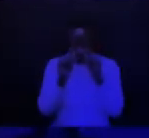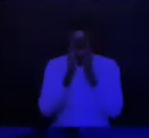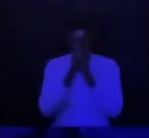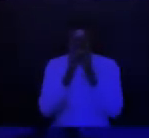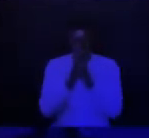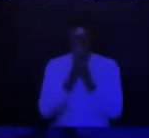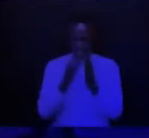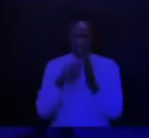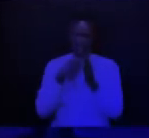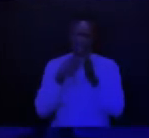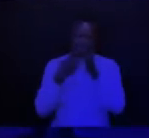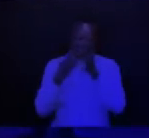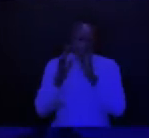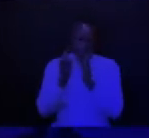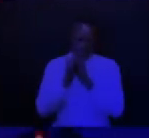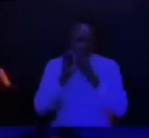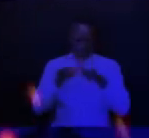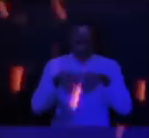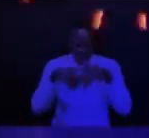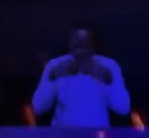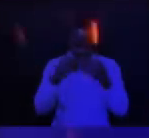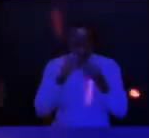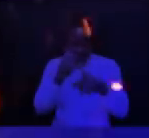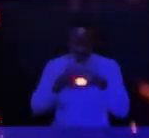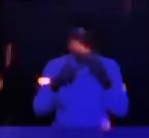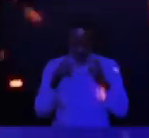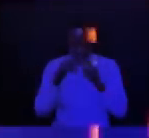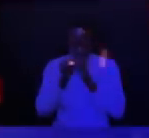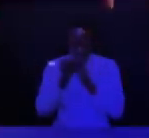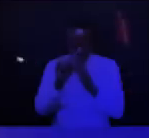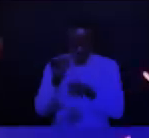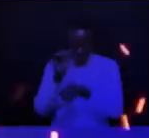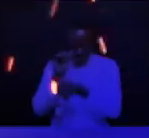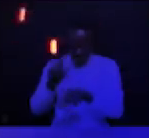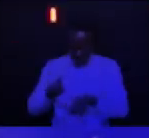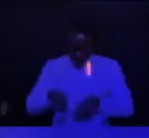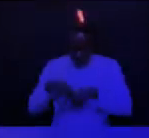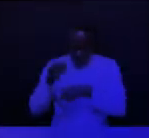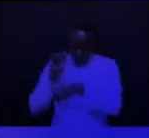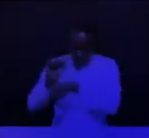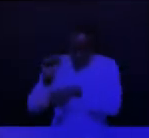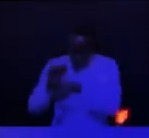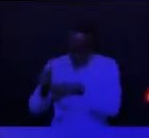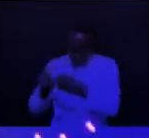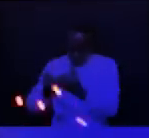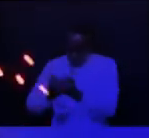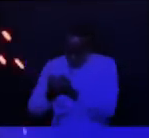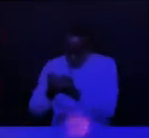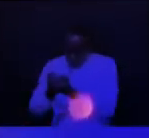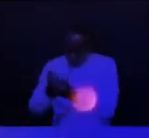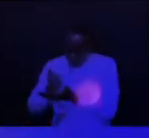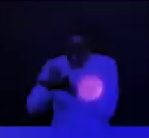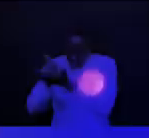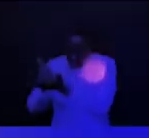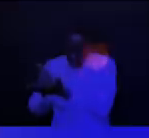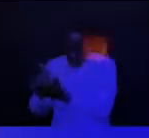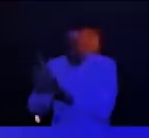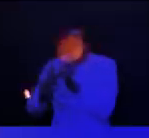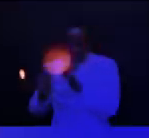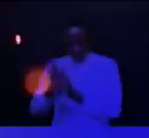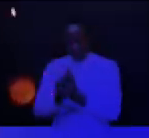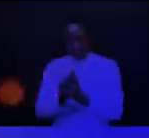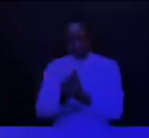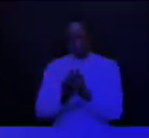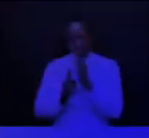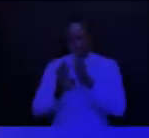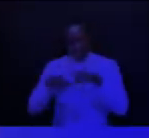We thank you so much for the people. We thank you for the gift of life. We thank you for the privilege of life. We